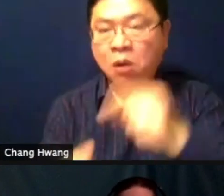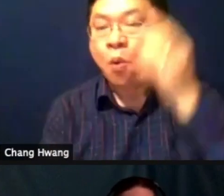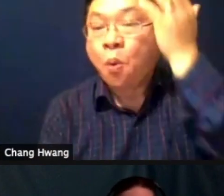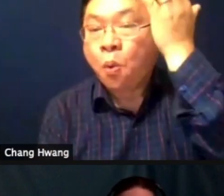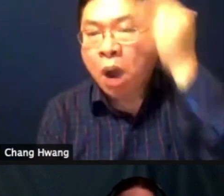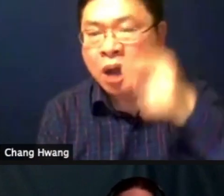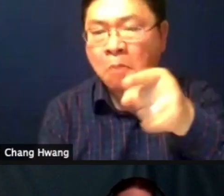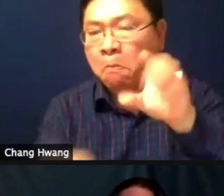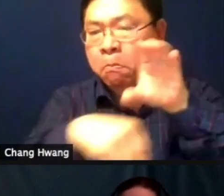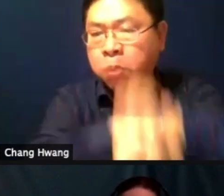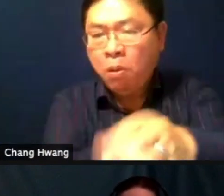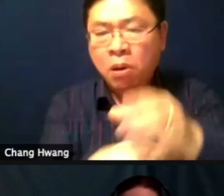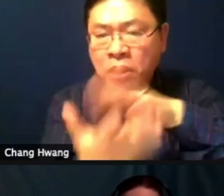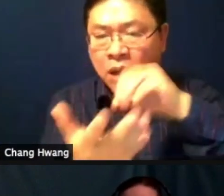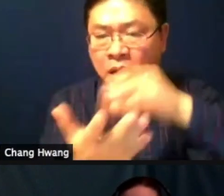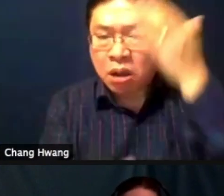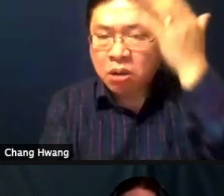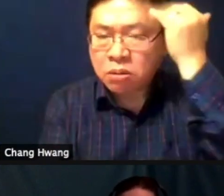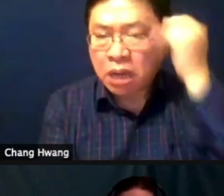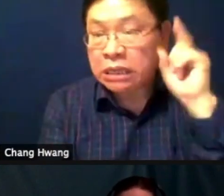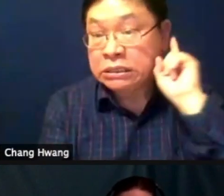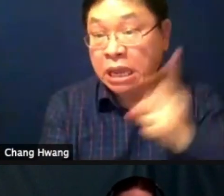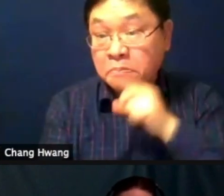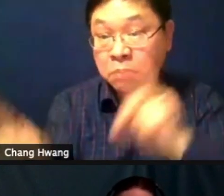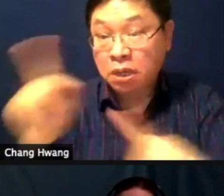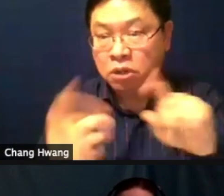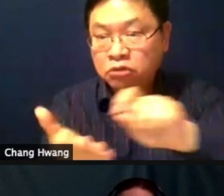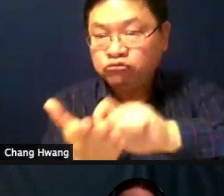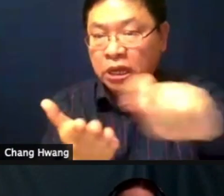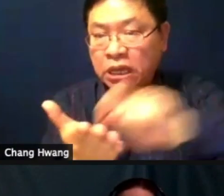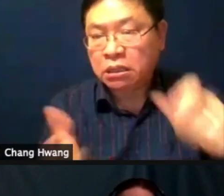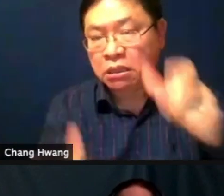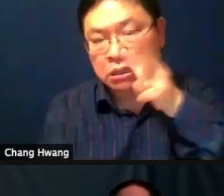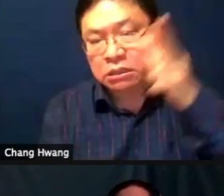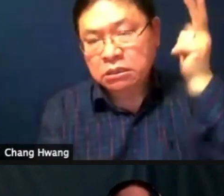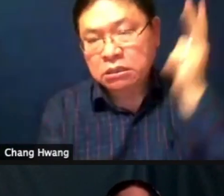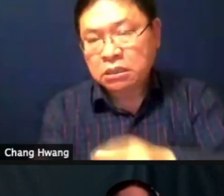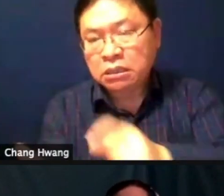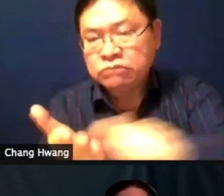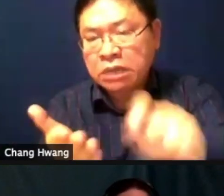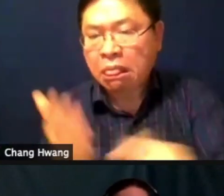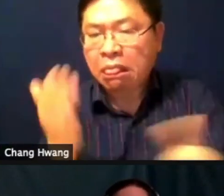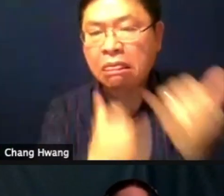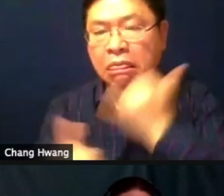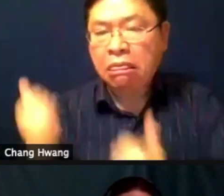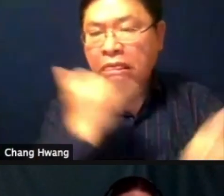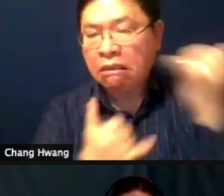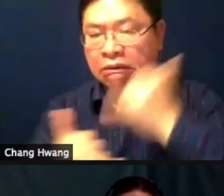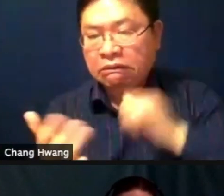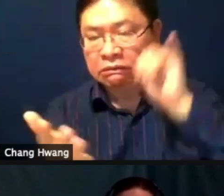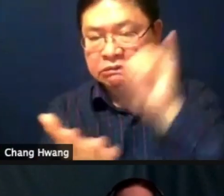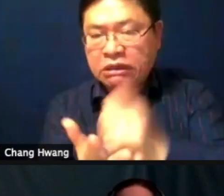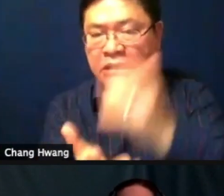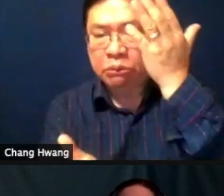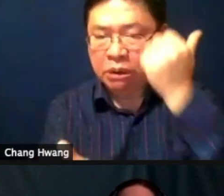translation, but it's not an adequate depiction of how it would be signed. But this is how students are forced to learn